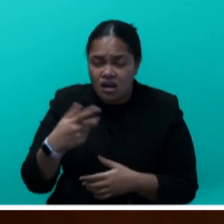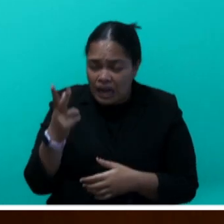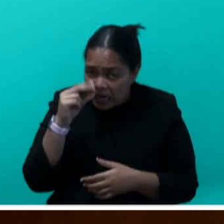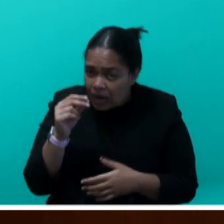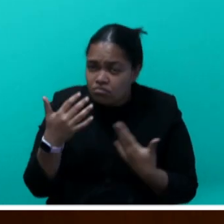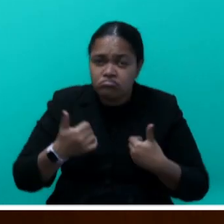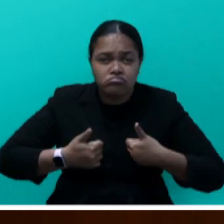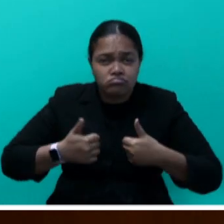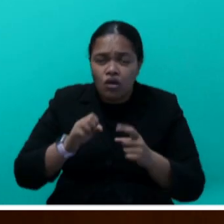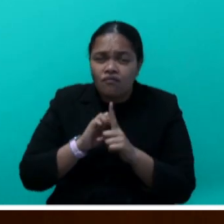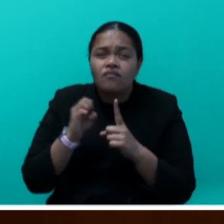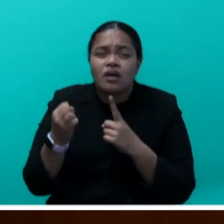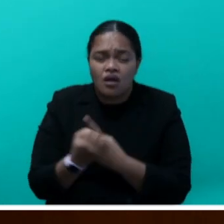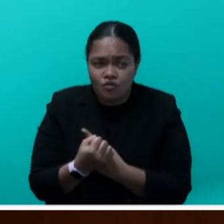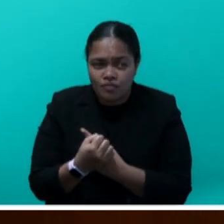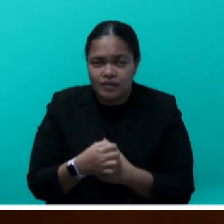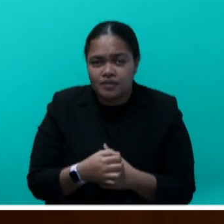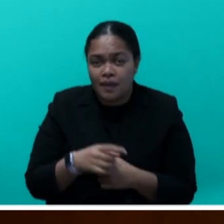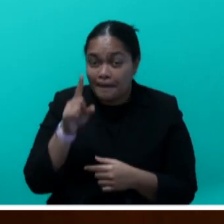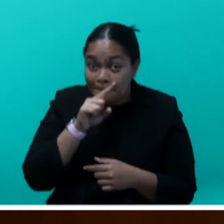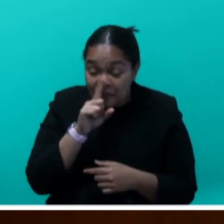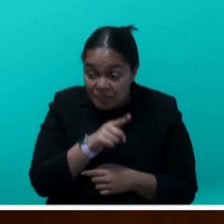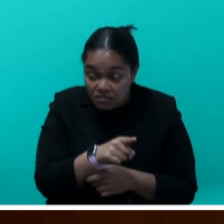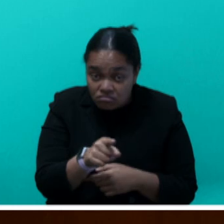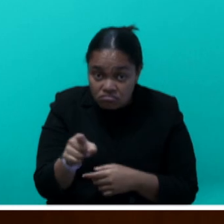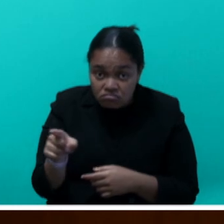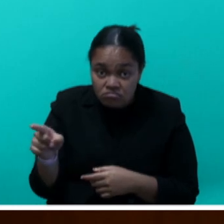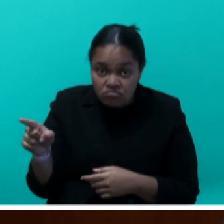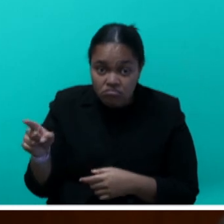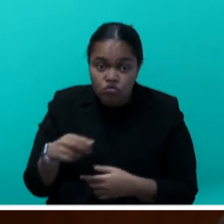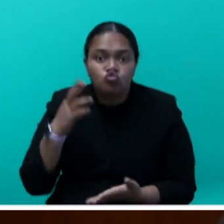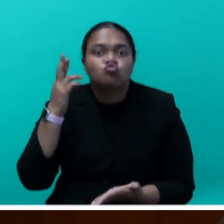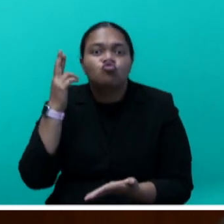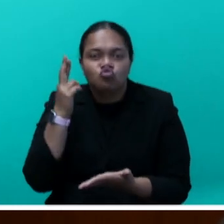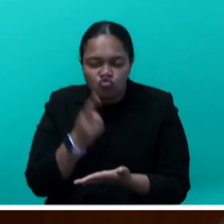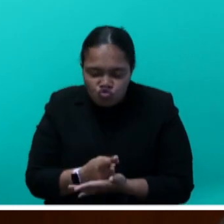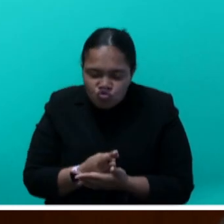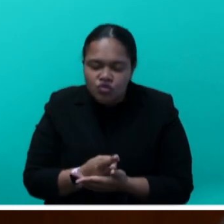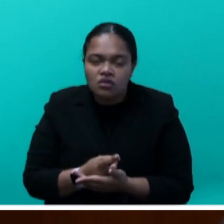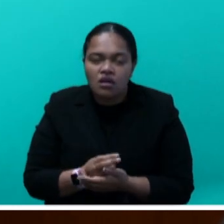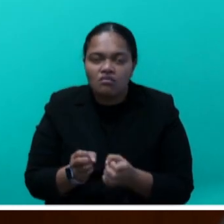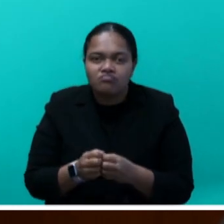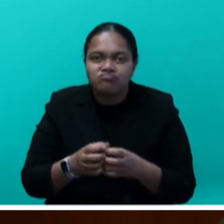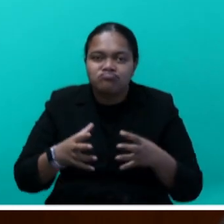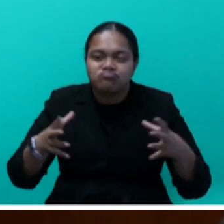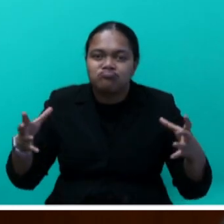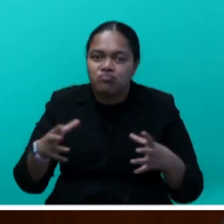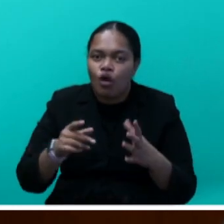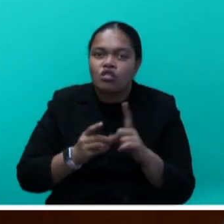environment, while it was the people that truly drove development progress.